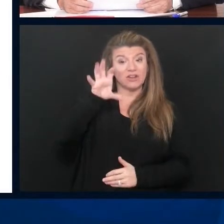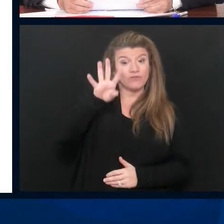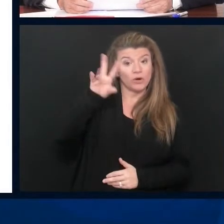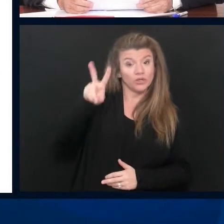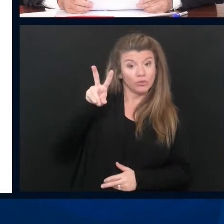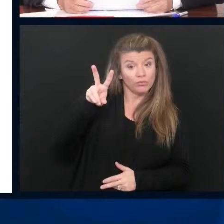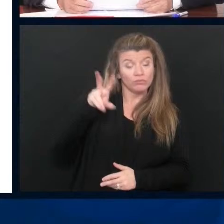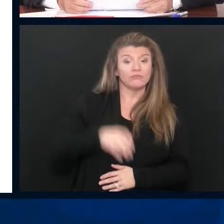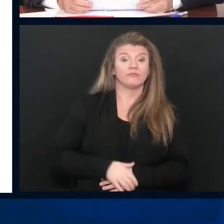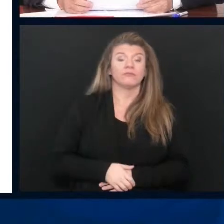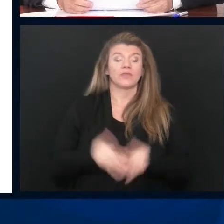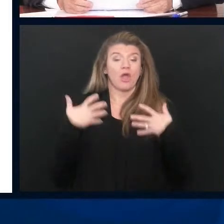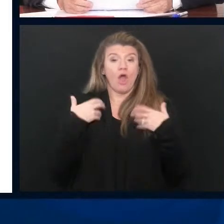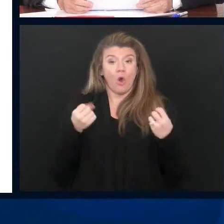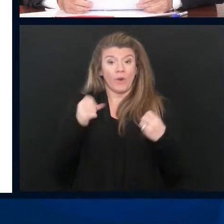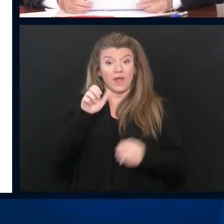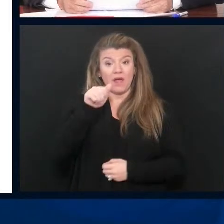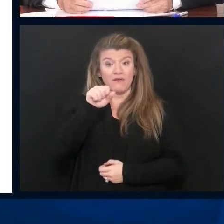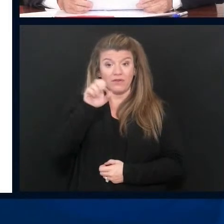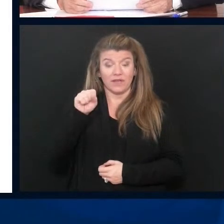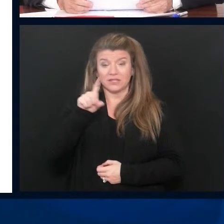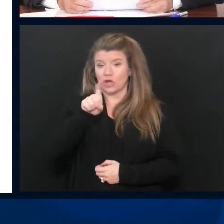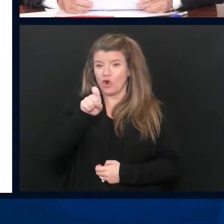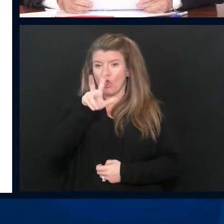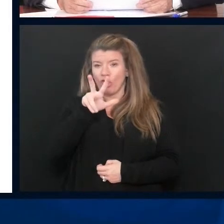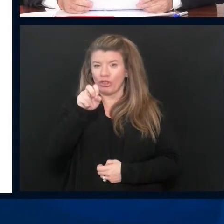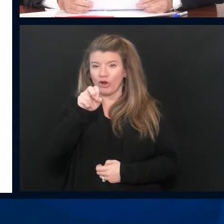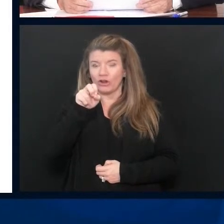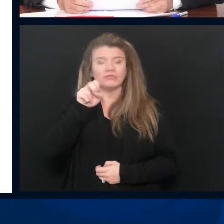6,642. Our recovered cases,